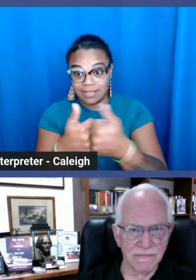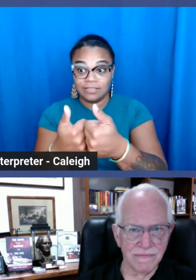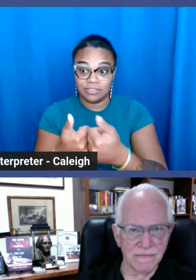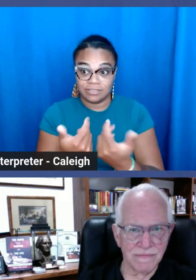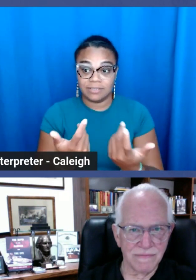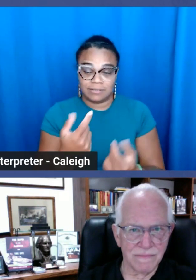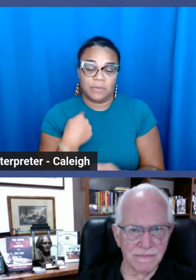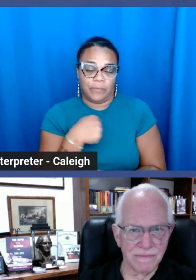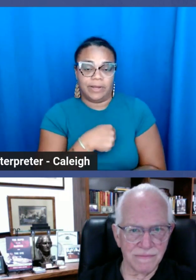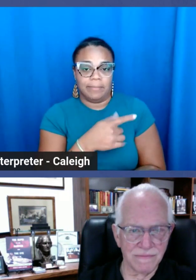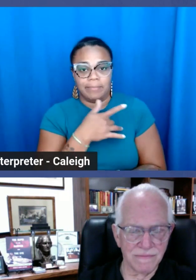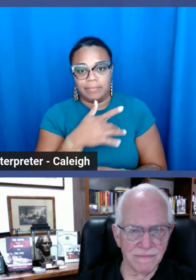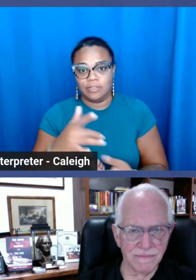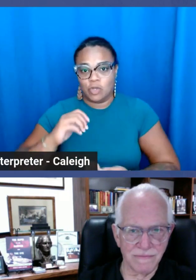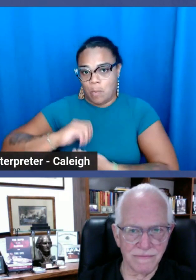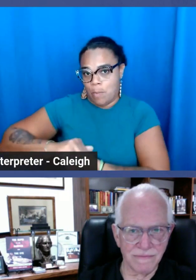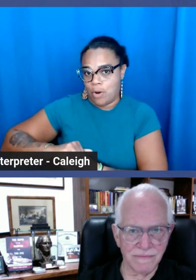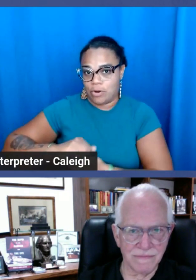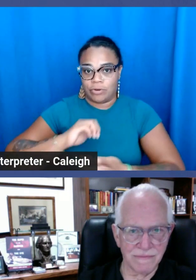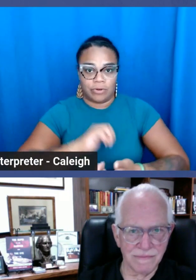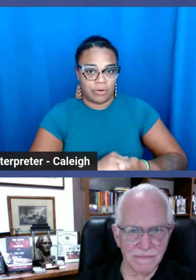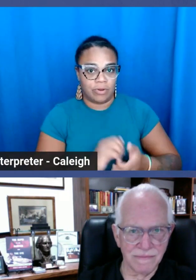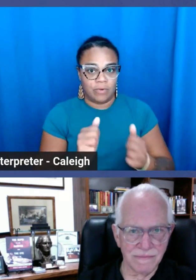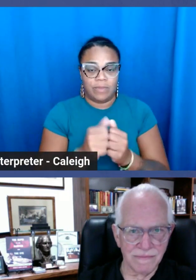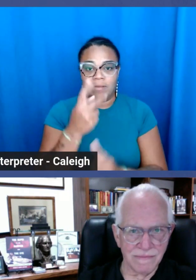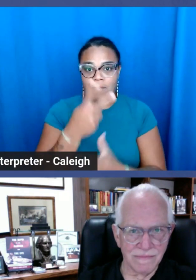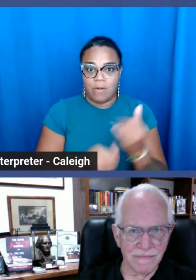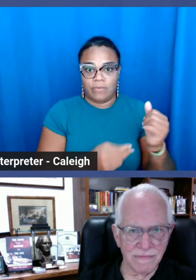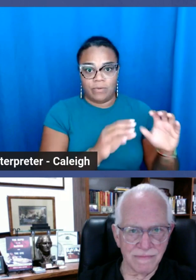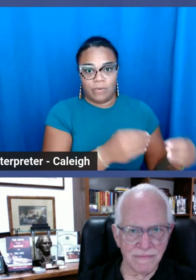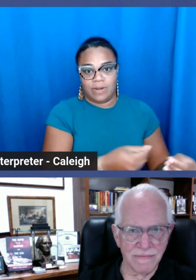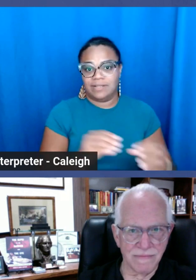partner with both of those organizations.